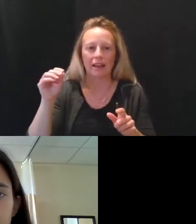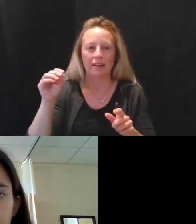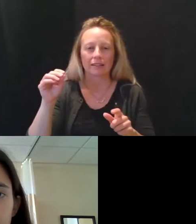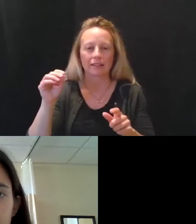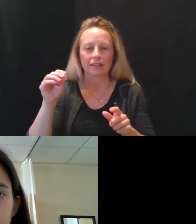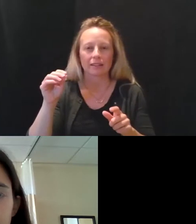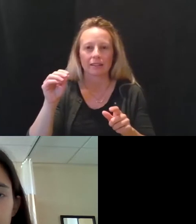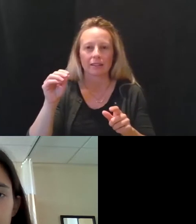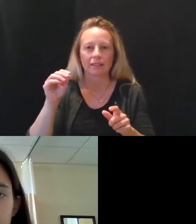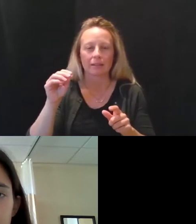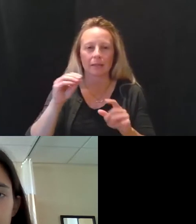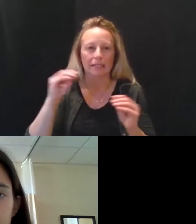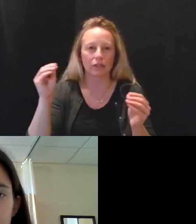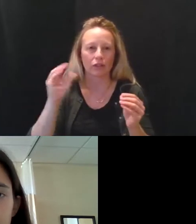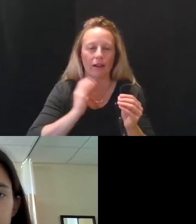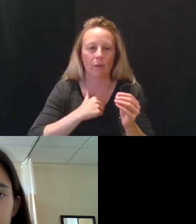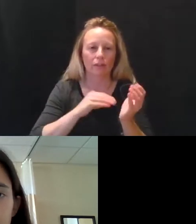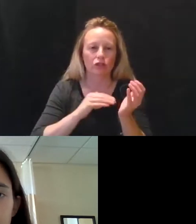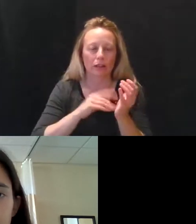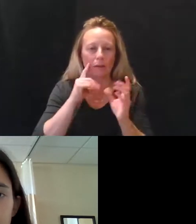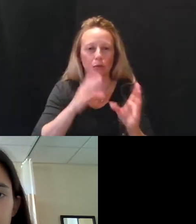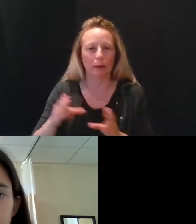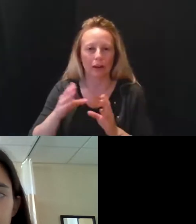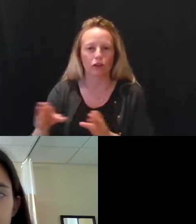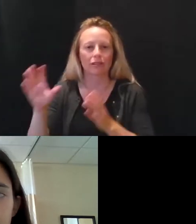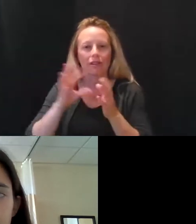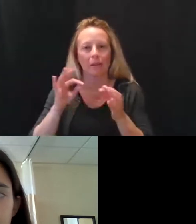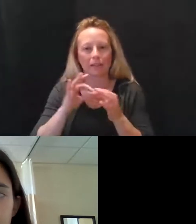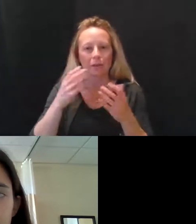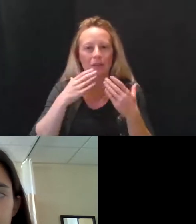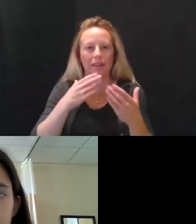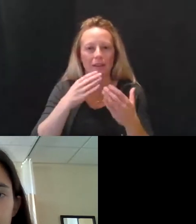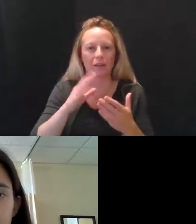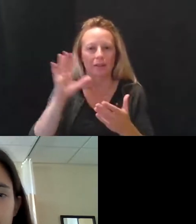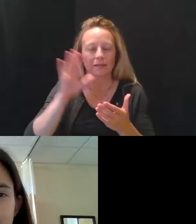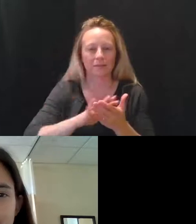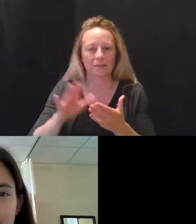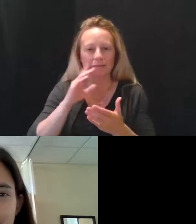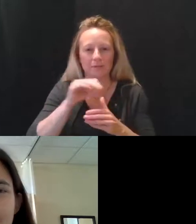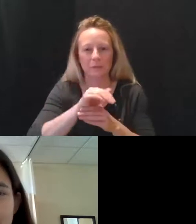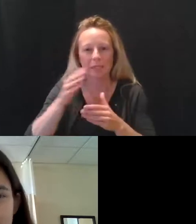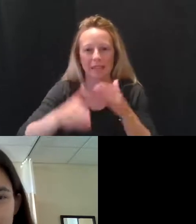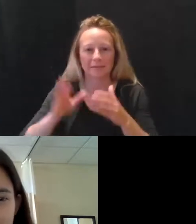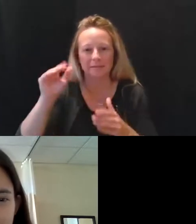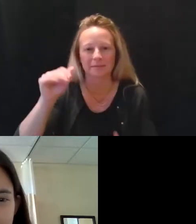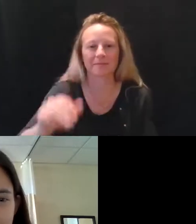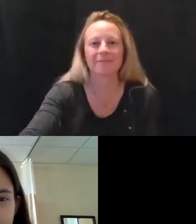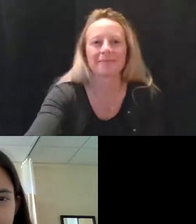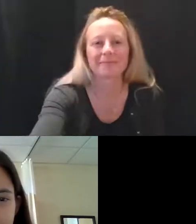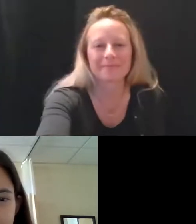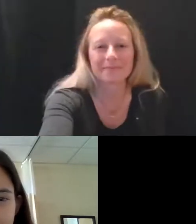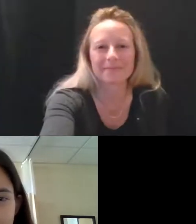comments today. So thank you all, and I hope you have a nice weekend. Bye-bye. Thank you. Bye.